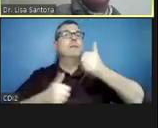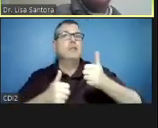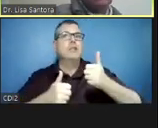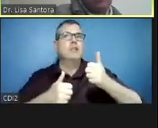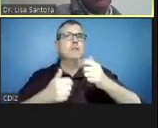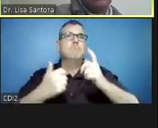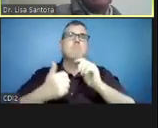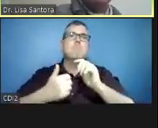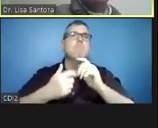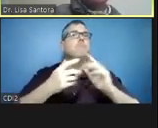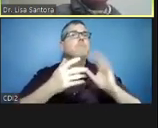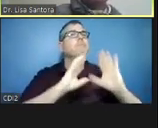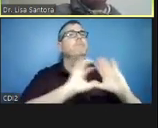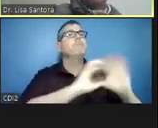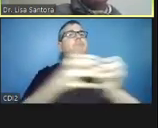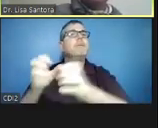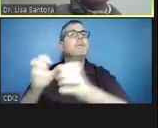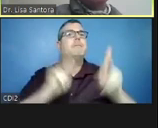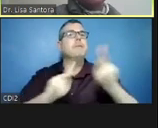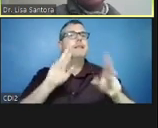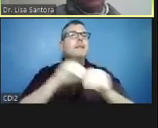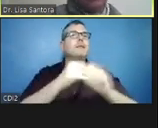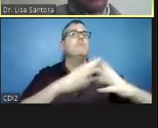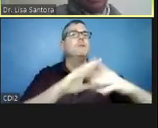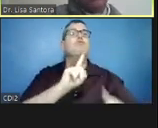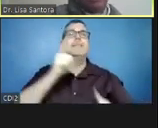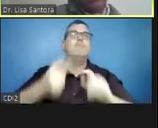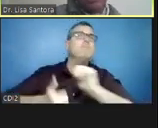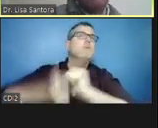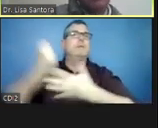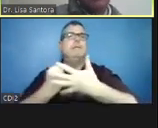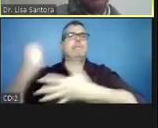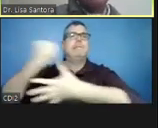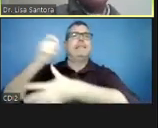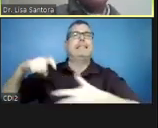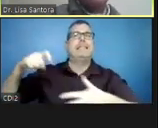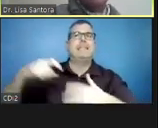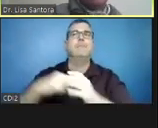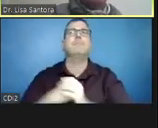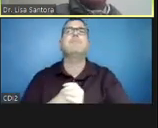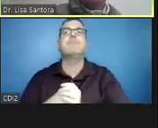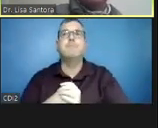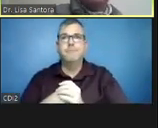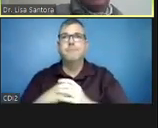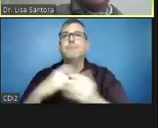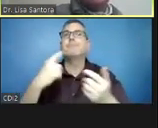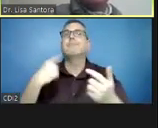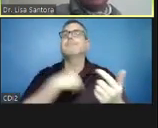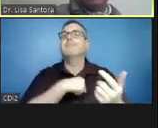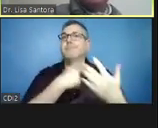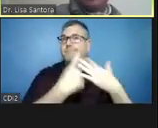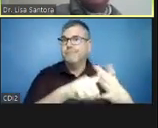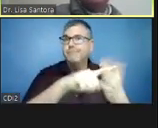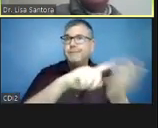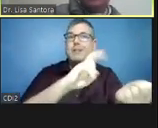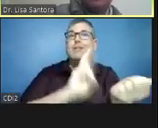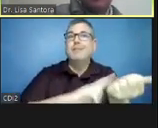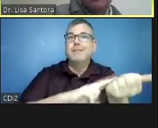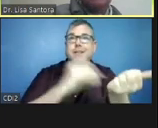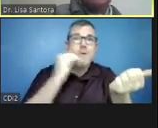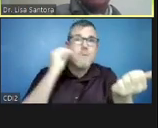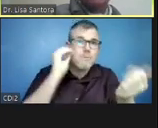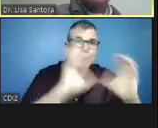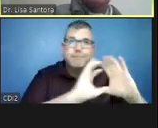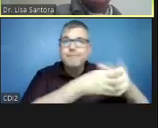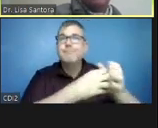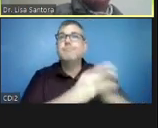saw the largest outbreaks and the largest proportion of deaths that were happening in our community. With limited vaccine supply, we also had a cocooning